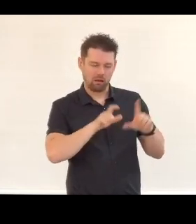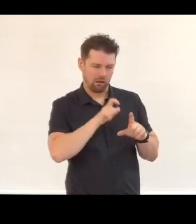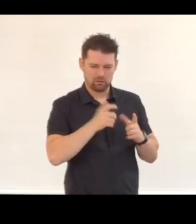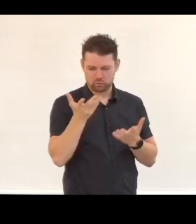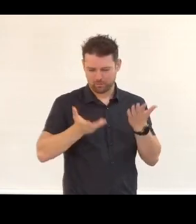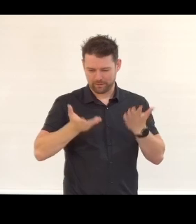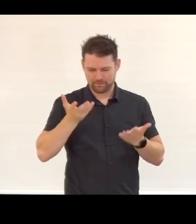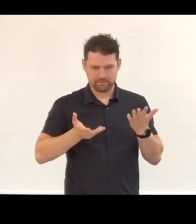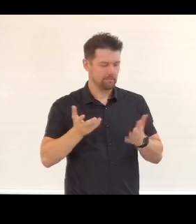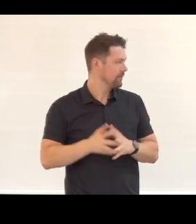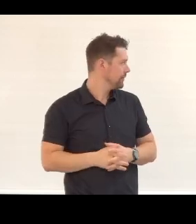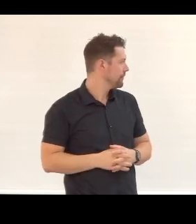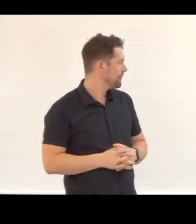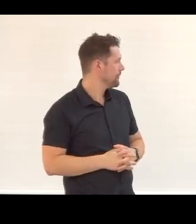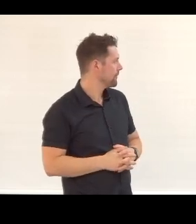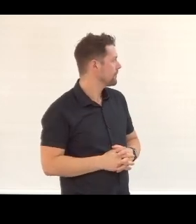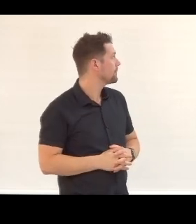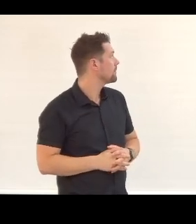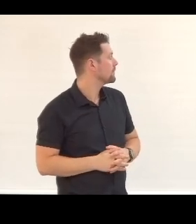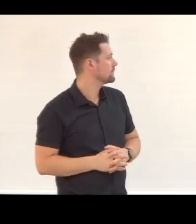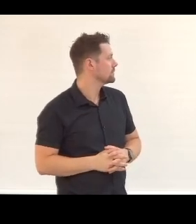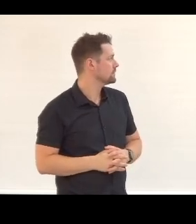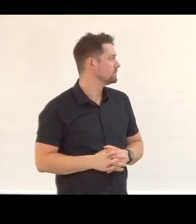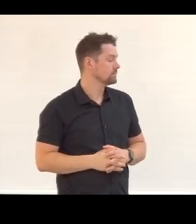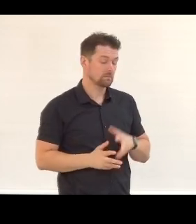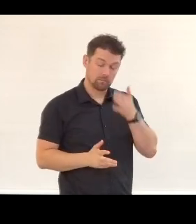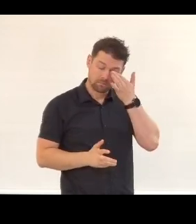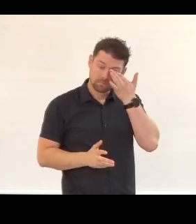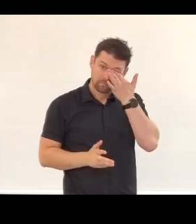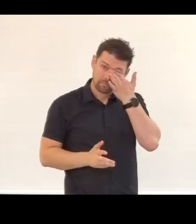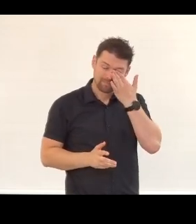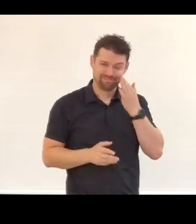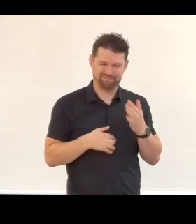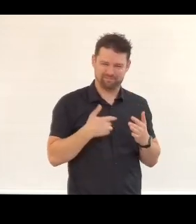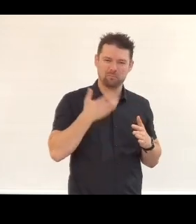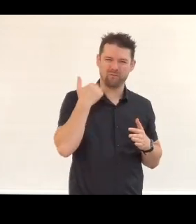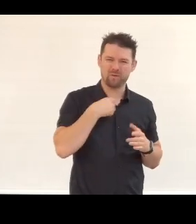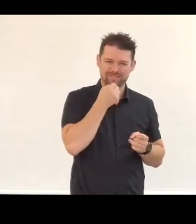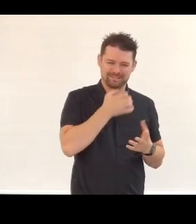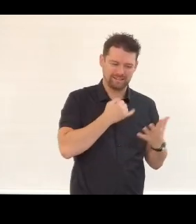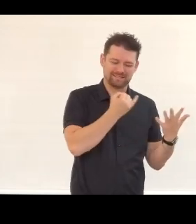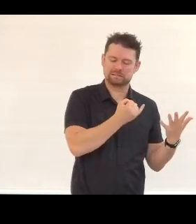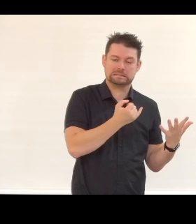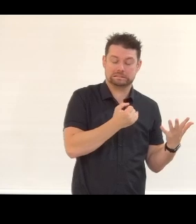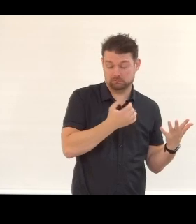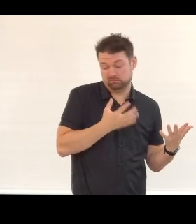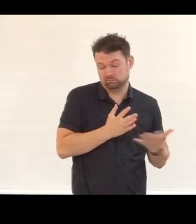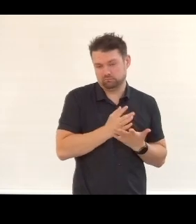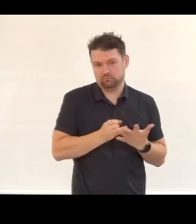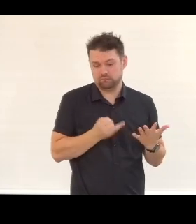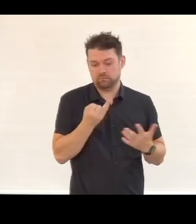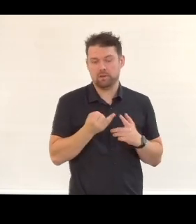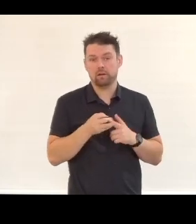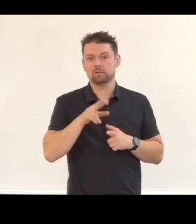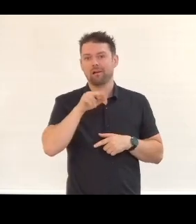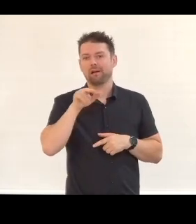other. And then this was not on the 6 parts, but of course there was also a lot of artwork. And so there were